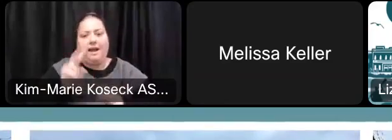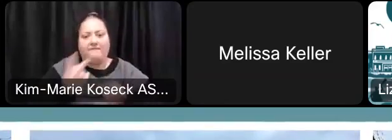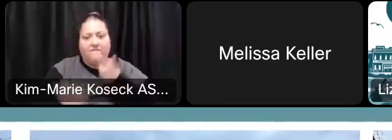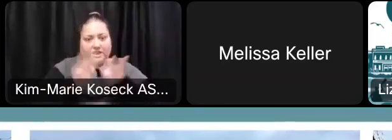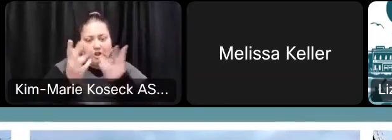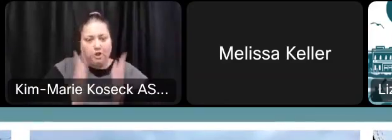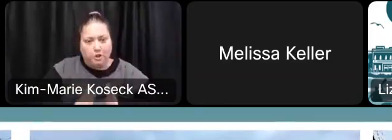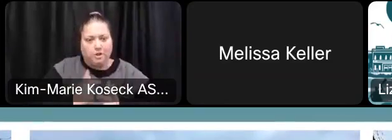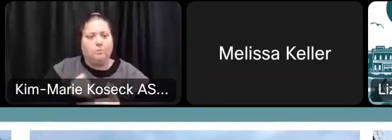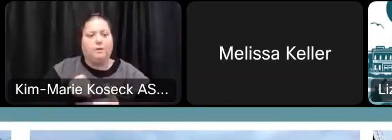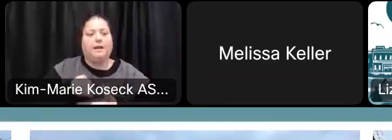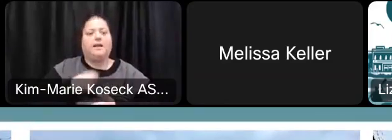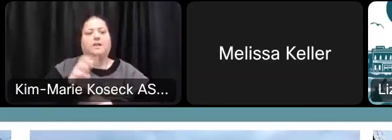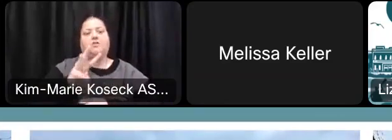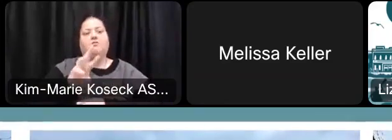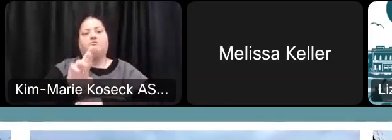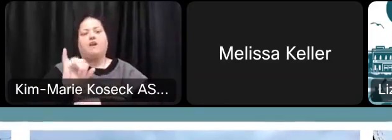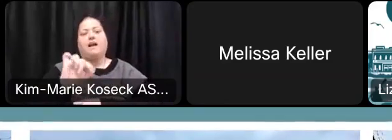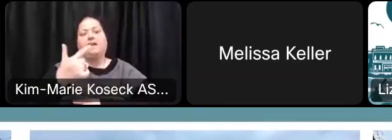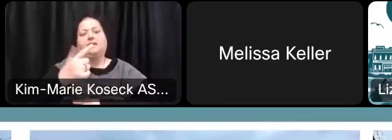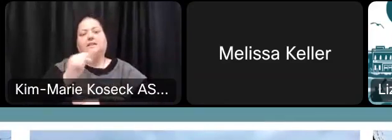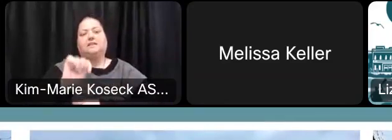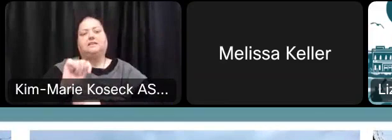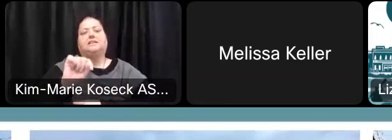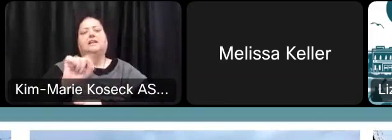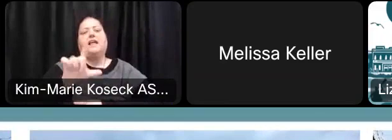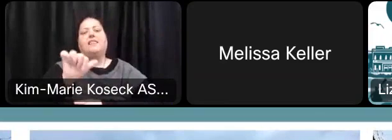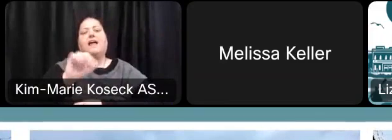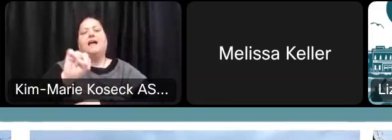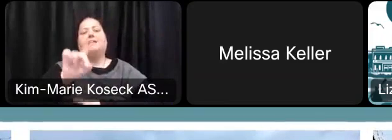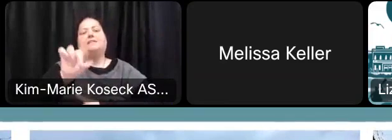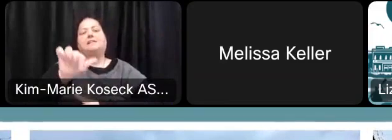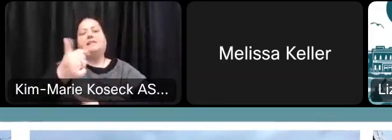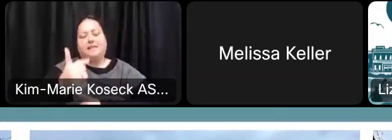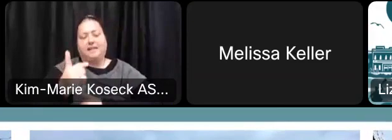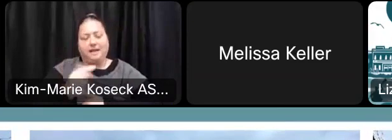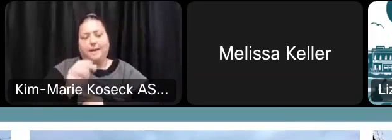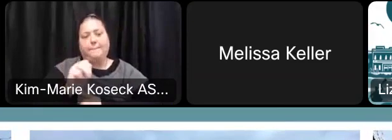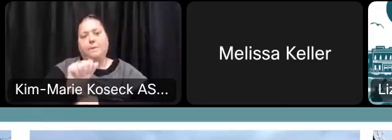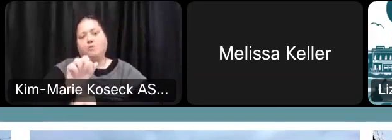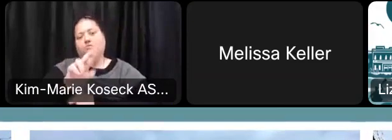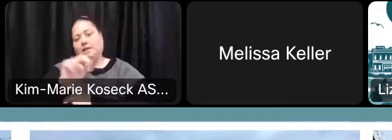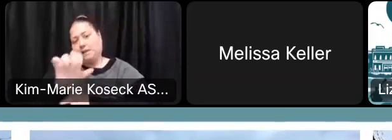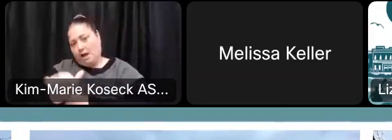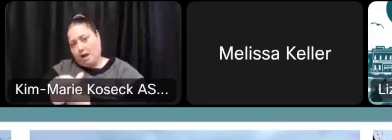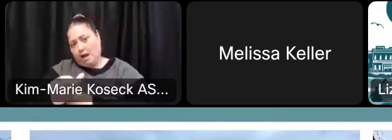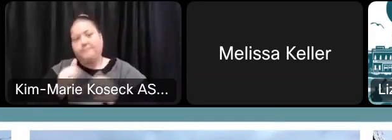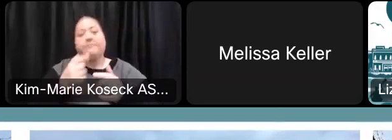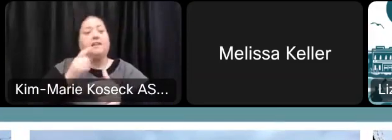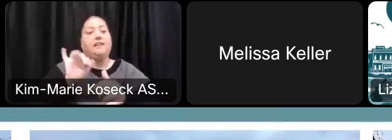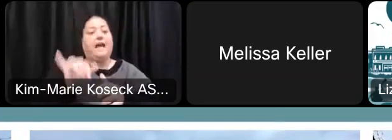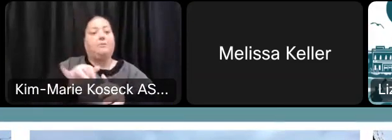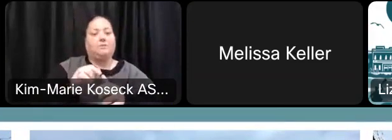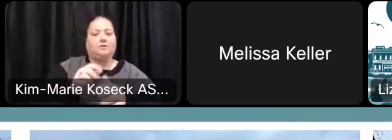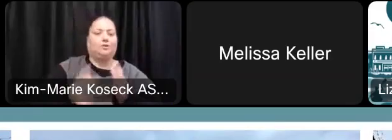invested in what's called the Wright's Landing Marina. This marina now has a number of different features that, again, serve a